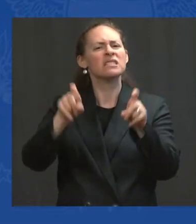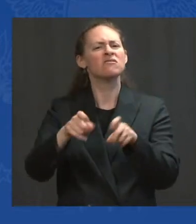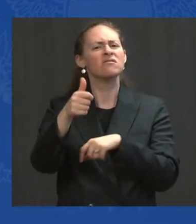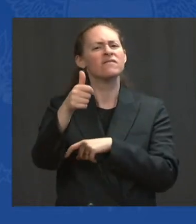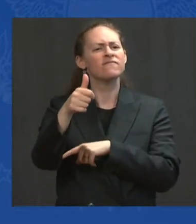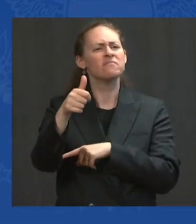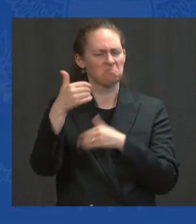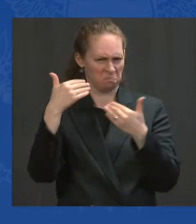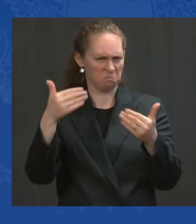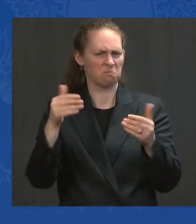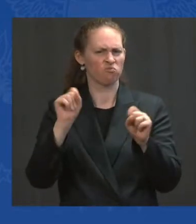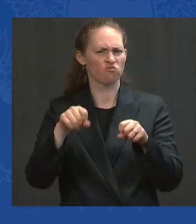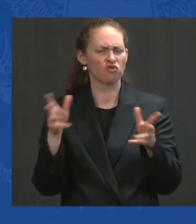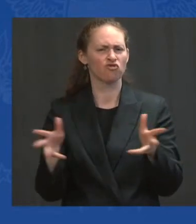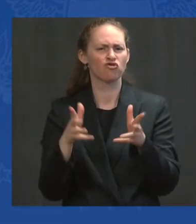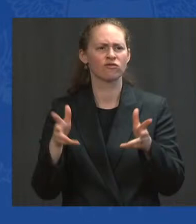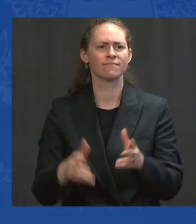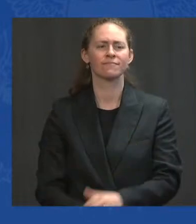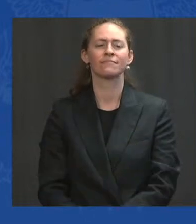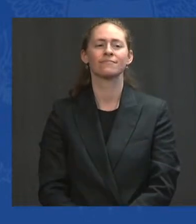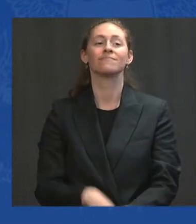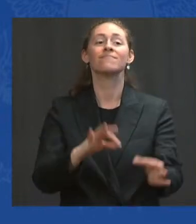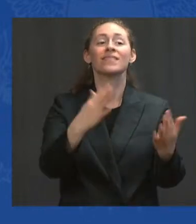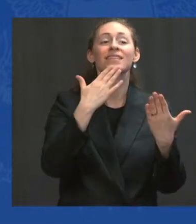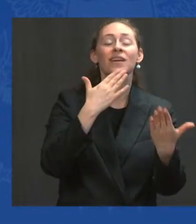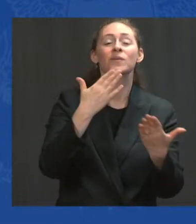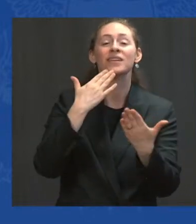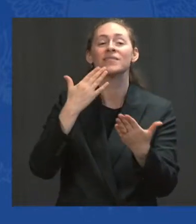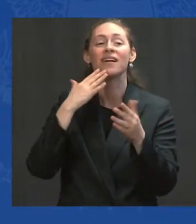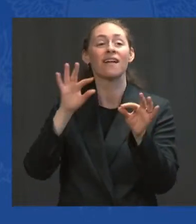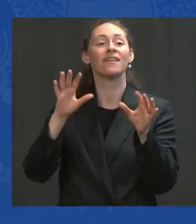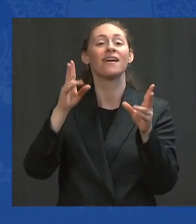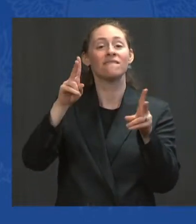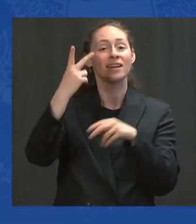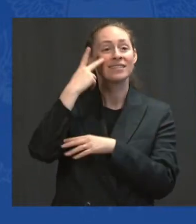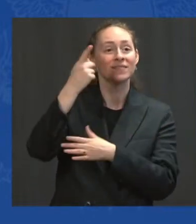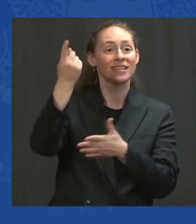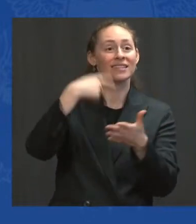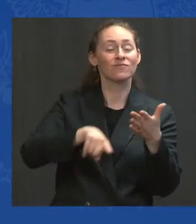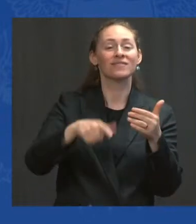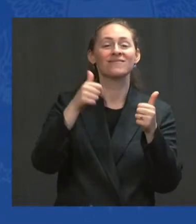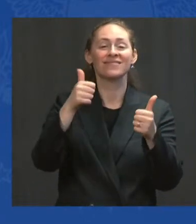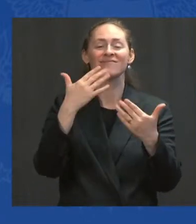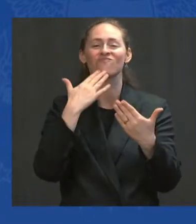test. Well, thank you, everybody. We look forward to seeing you at next week's briefing. Thank you.